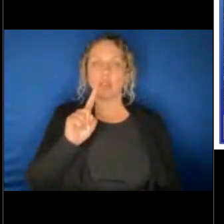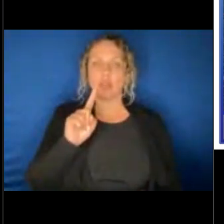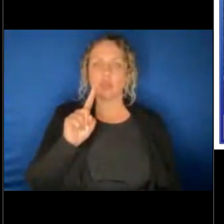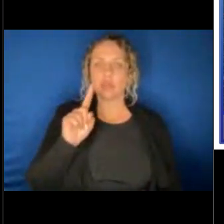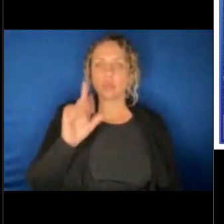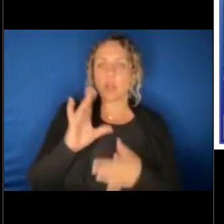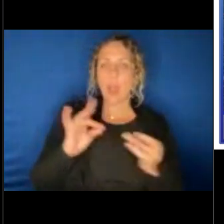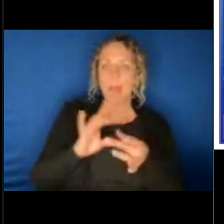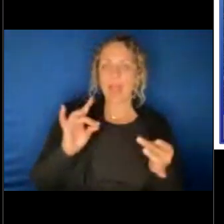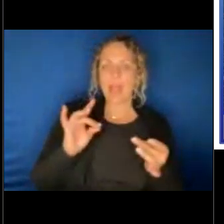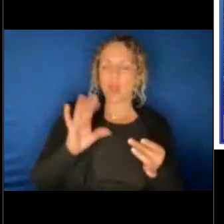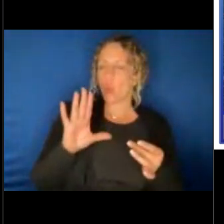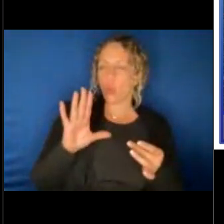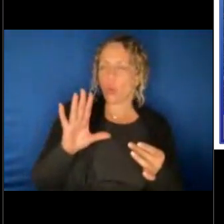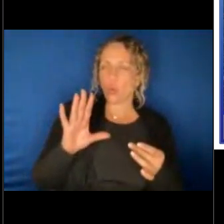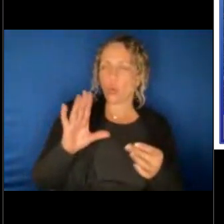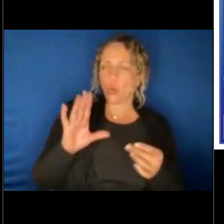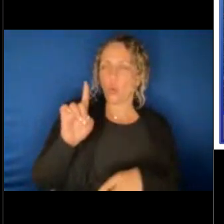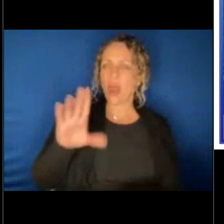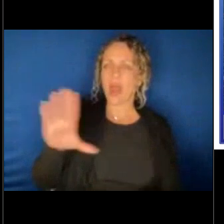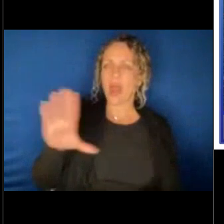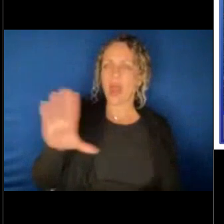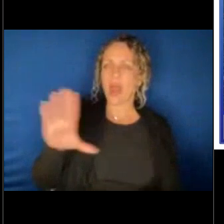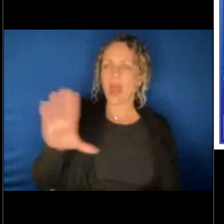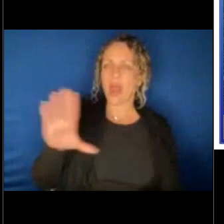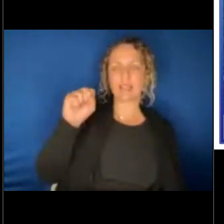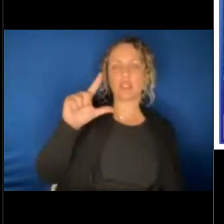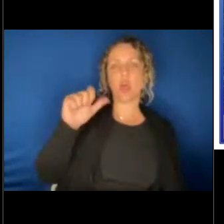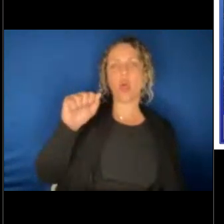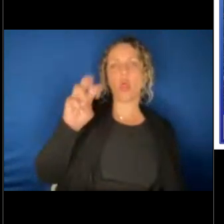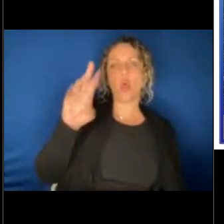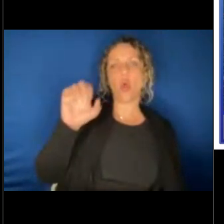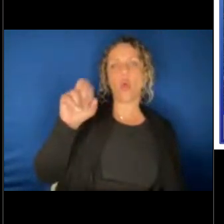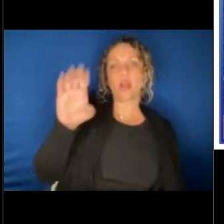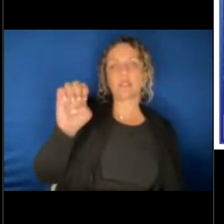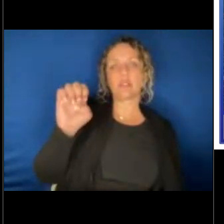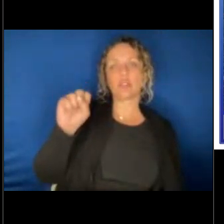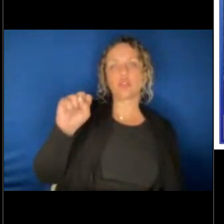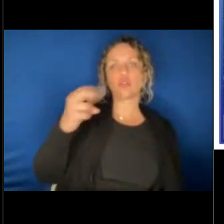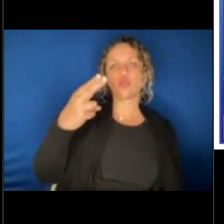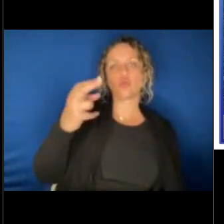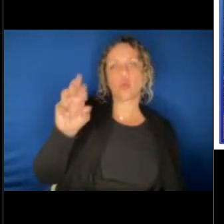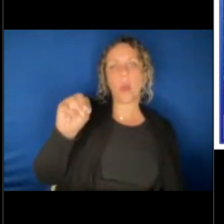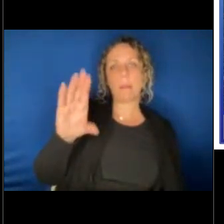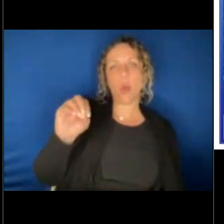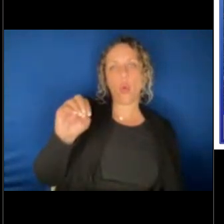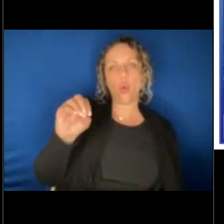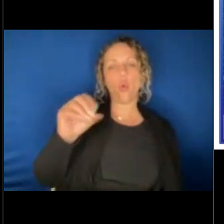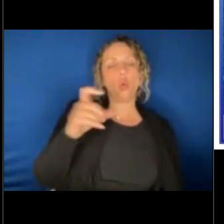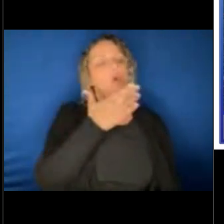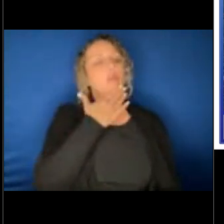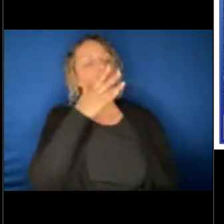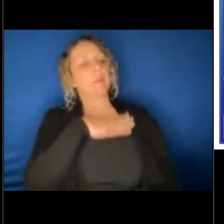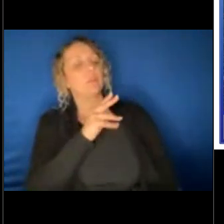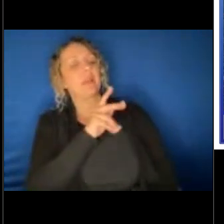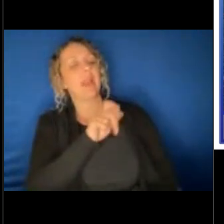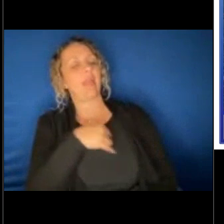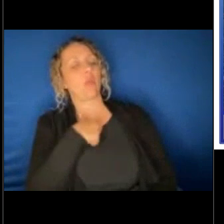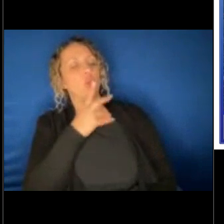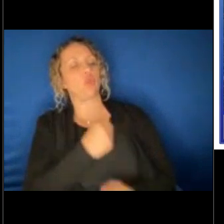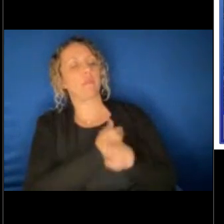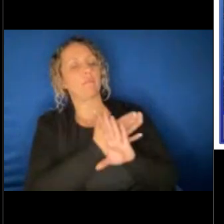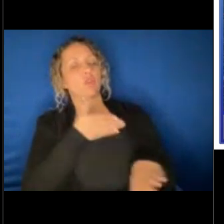comment or one hand raised, and that is Lawrence Schramko. thank you, Mr. McNally. We will do the virtual